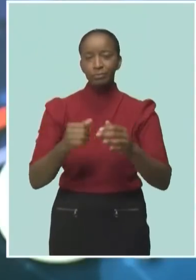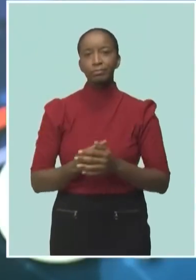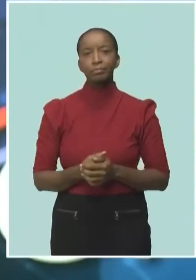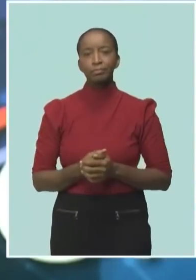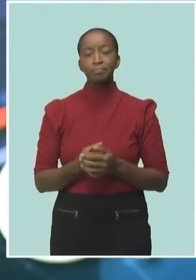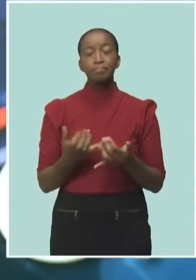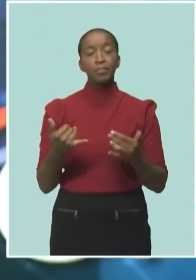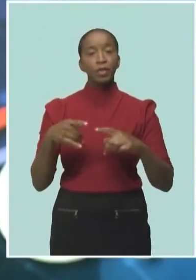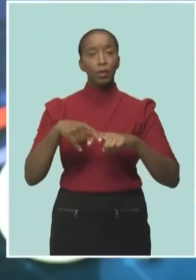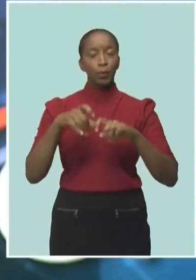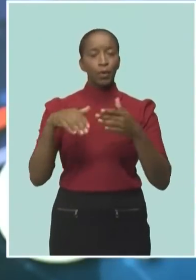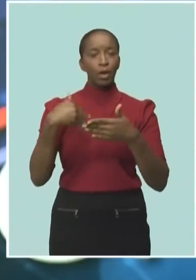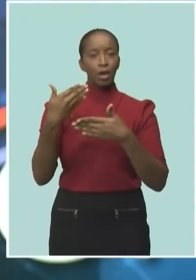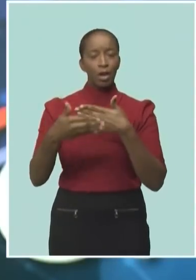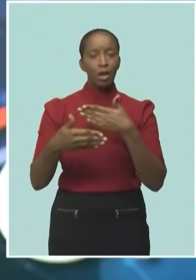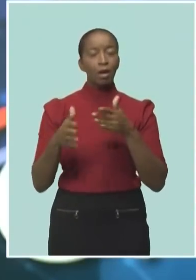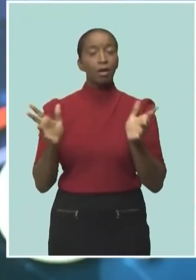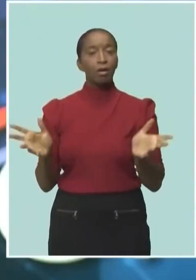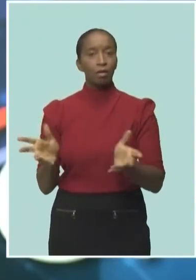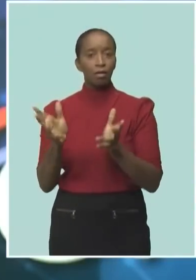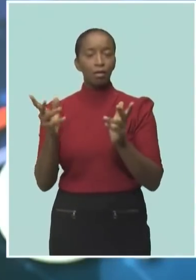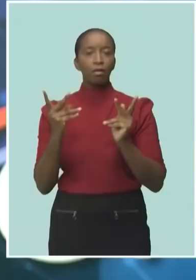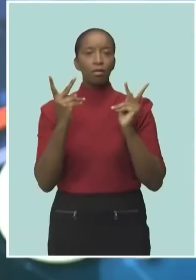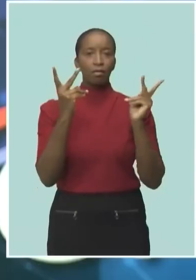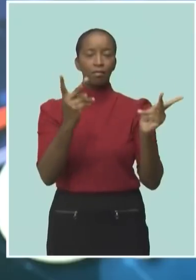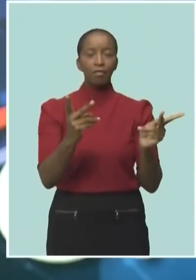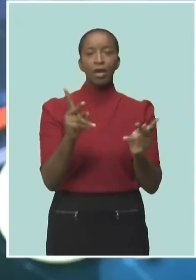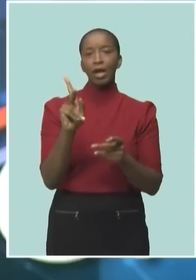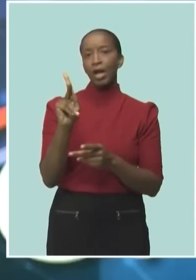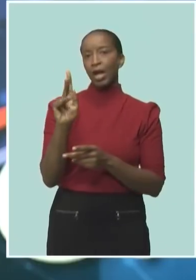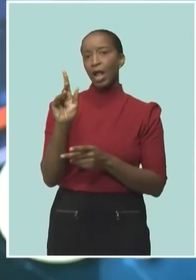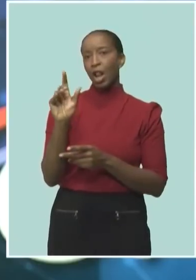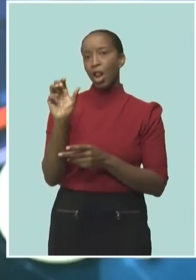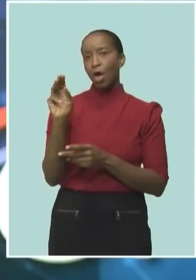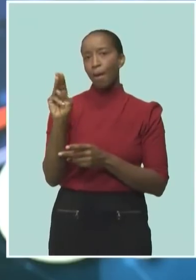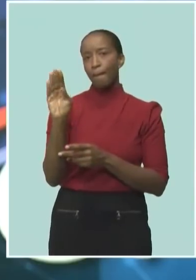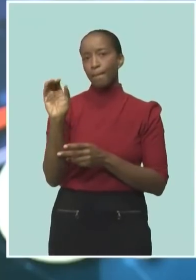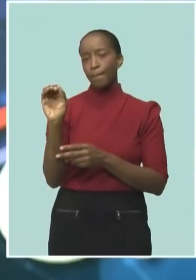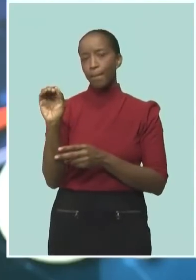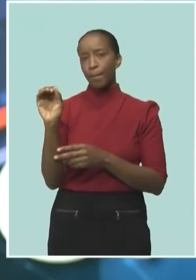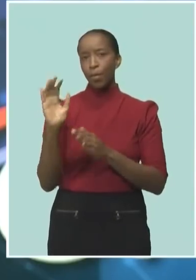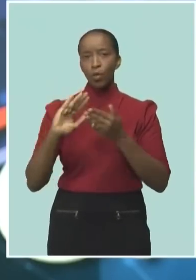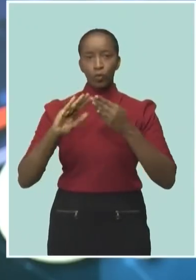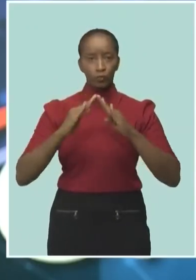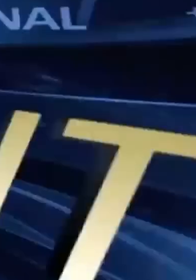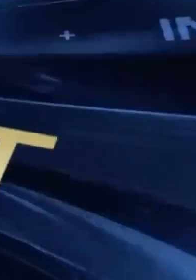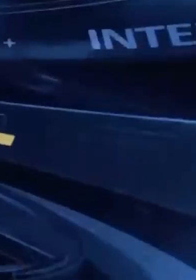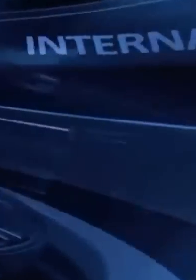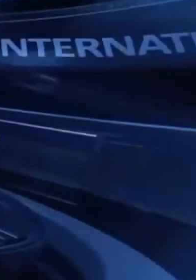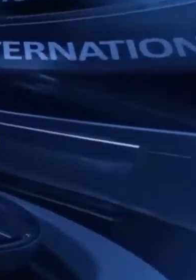break here. Coming up, Barbadians encouraged to visit the new Quilombo Emancipation Village.